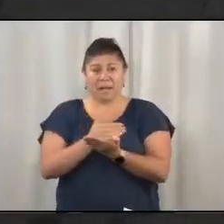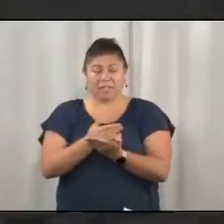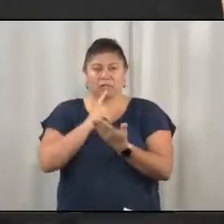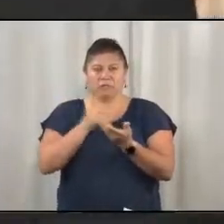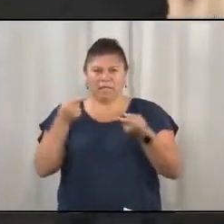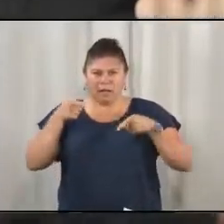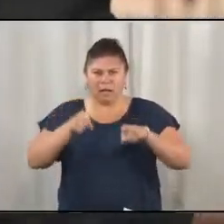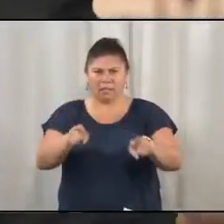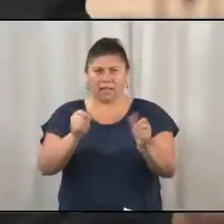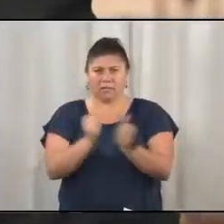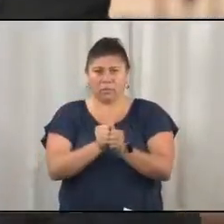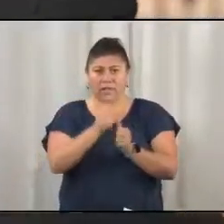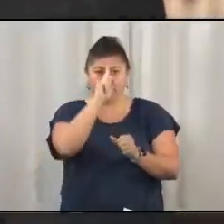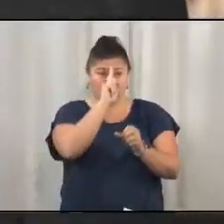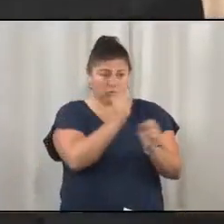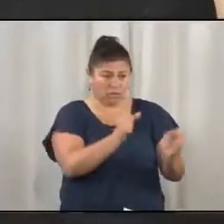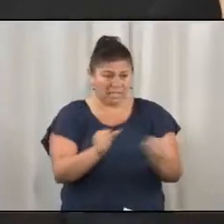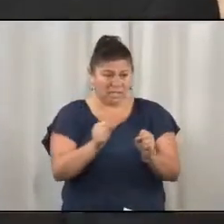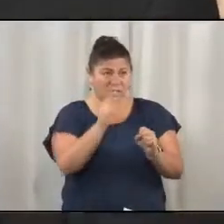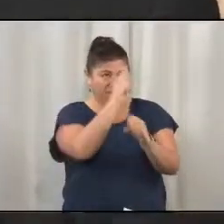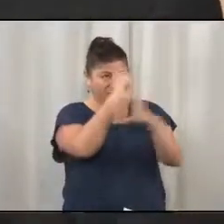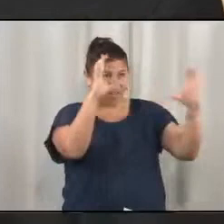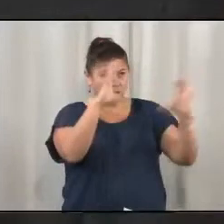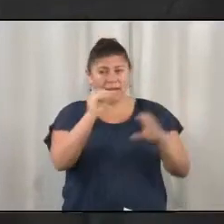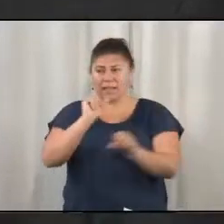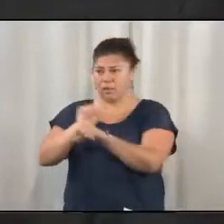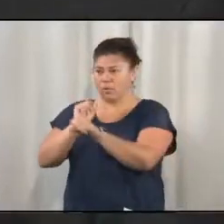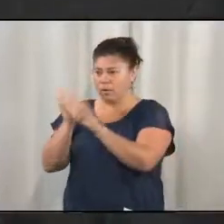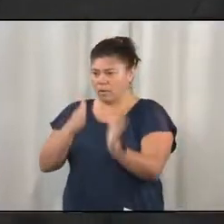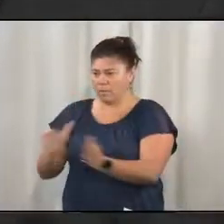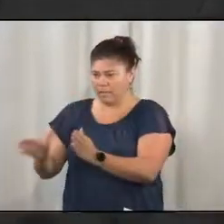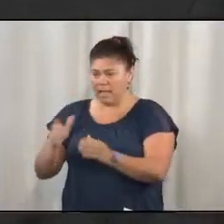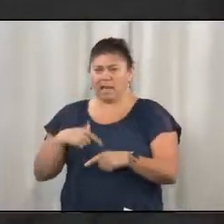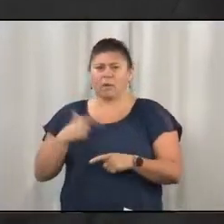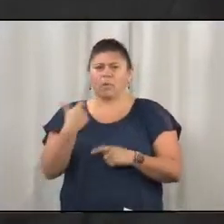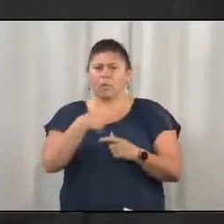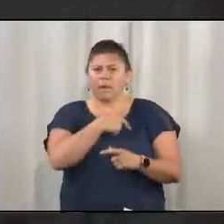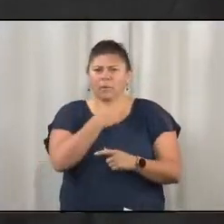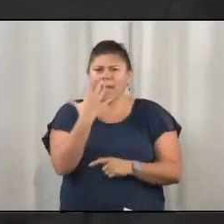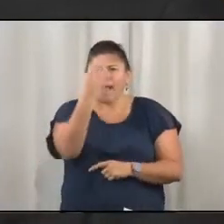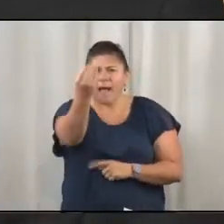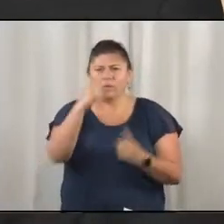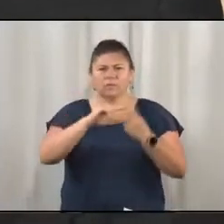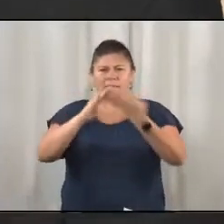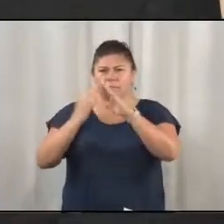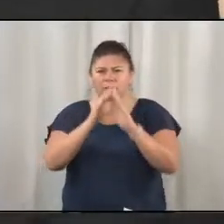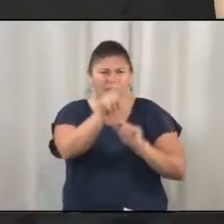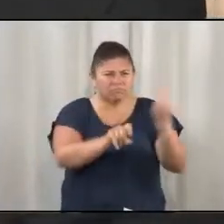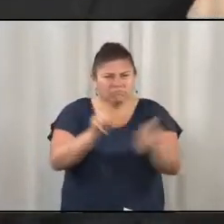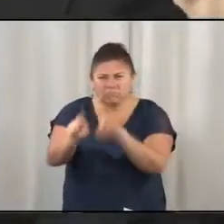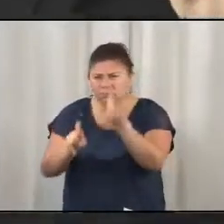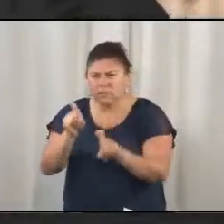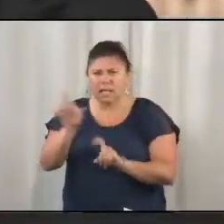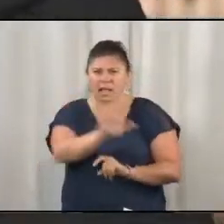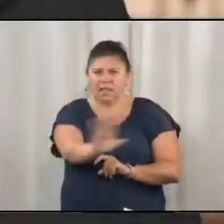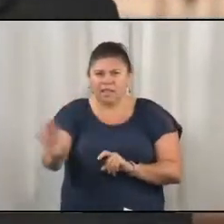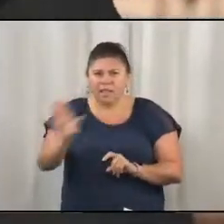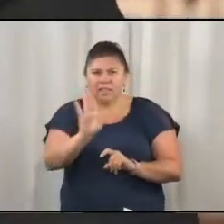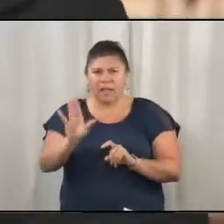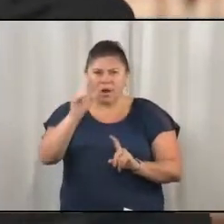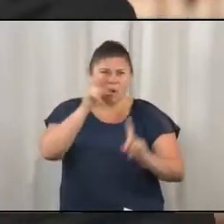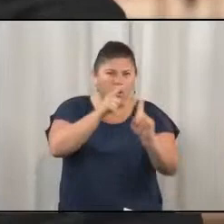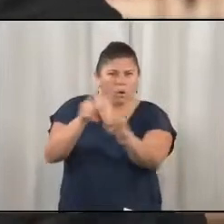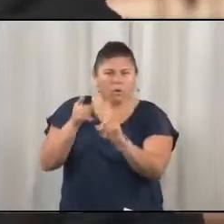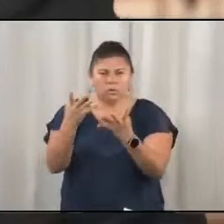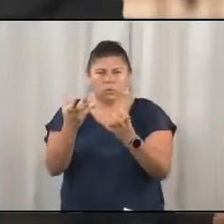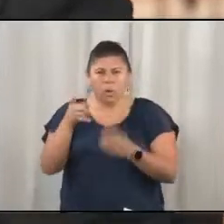strategic vision, the work plan. We also went out to the community and asked them for what their priorities were for the FY24 budget in community meetings